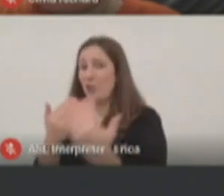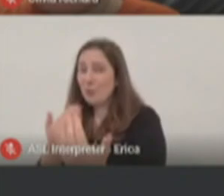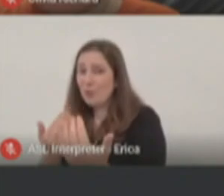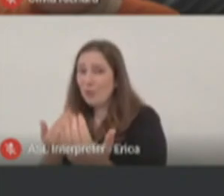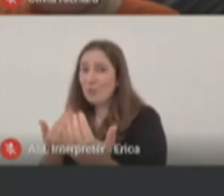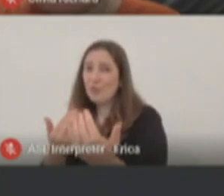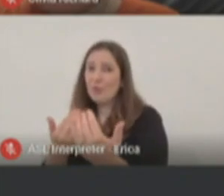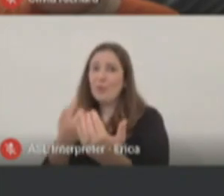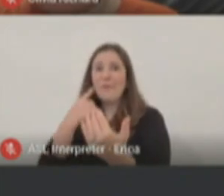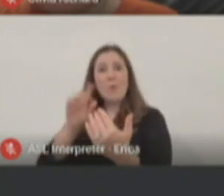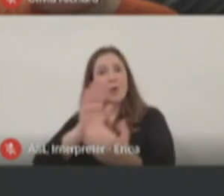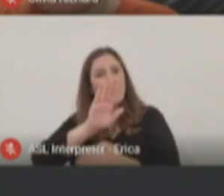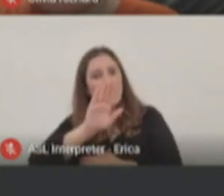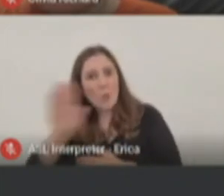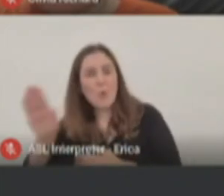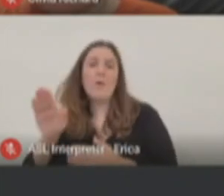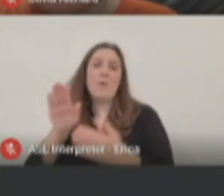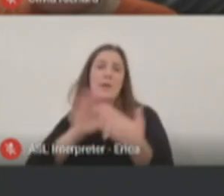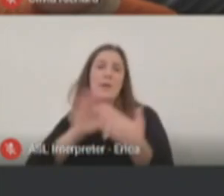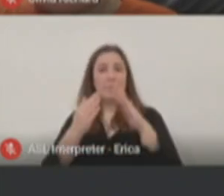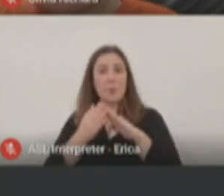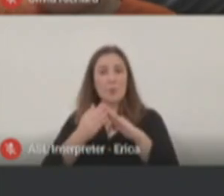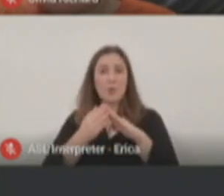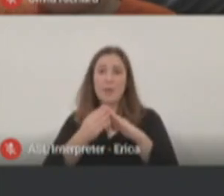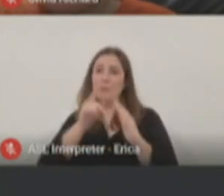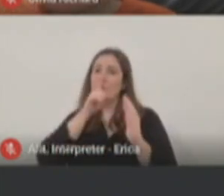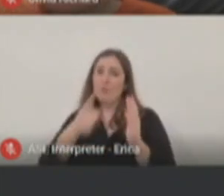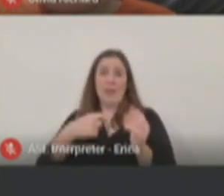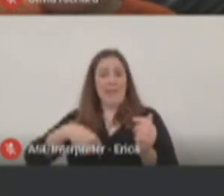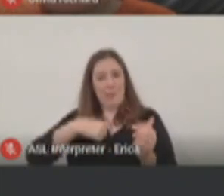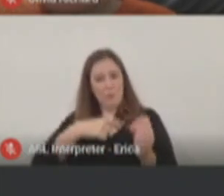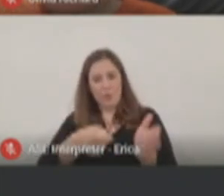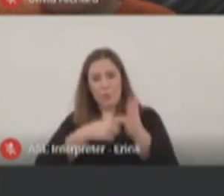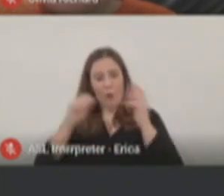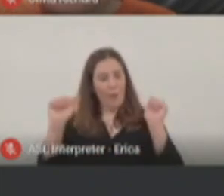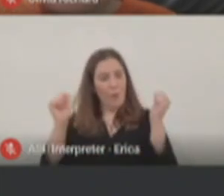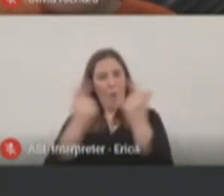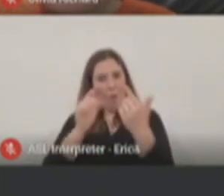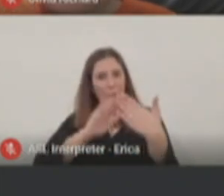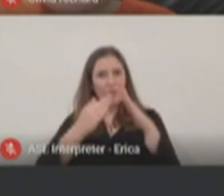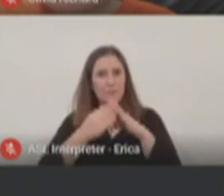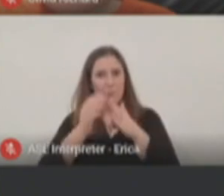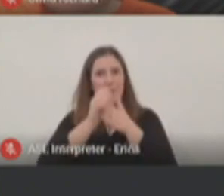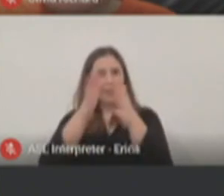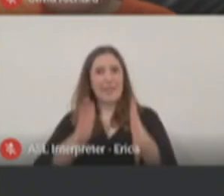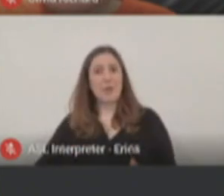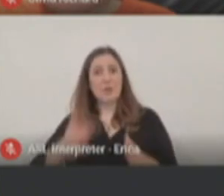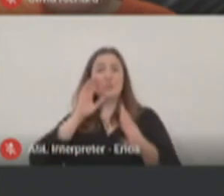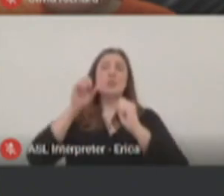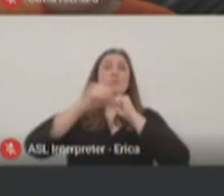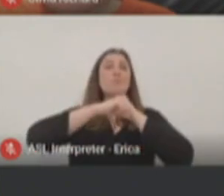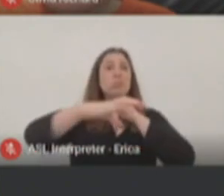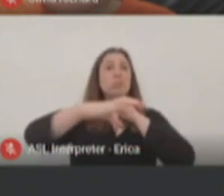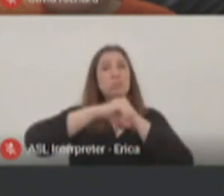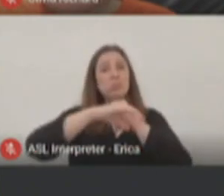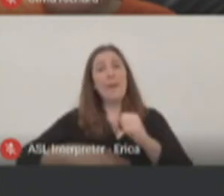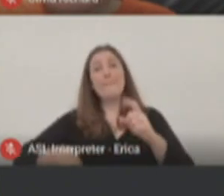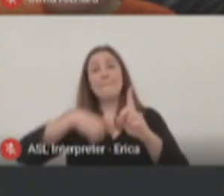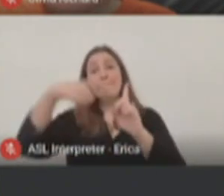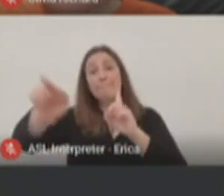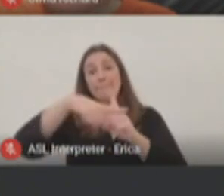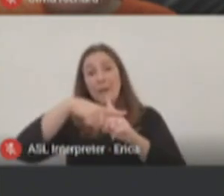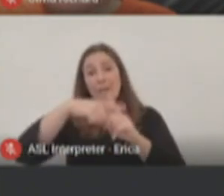community. We need all of our community leaders to continue to spread these messages and to continue to do all we can to keep people safe